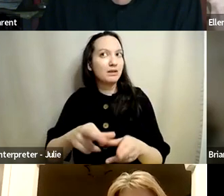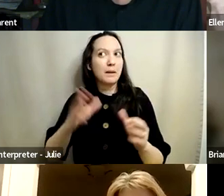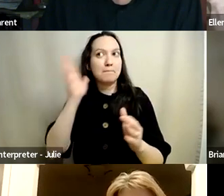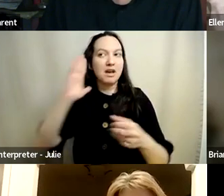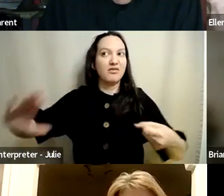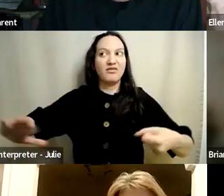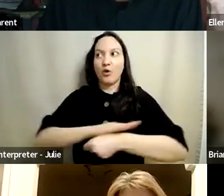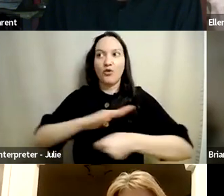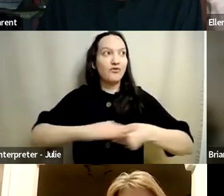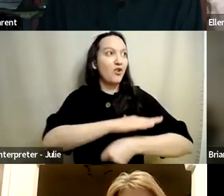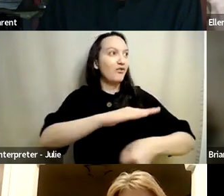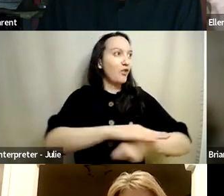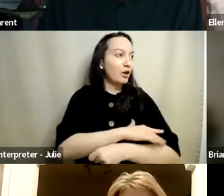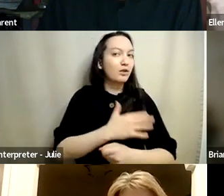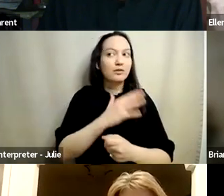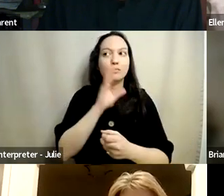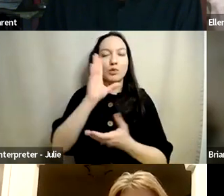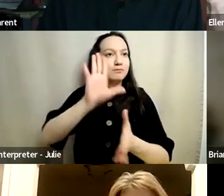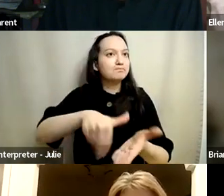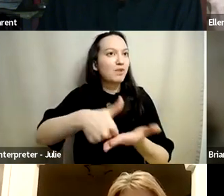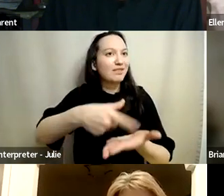actual inpatient unit where they're going to get treatment.